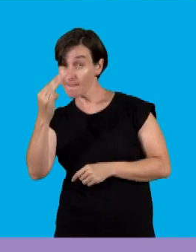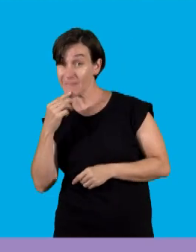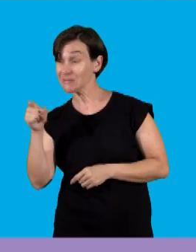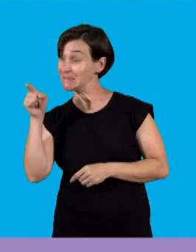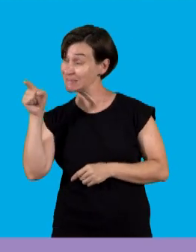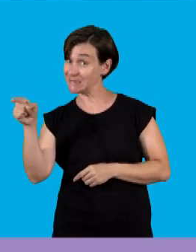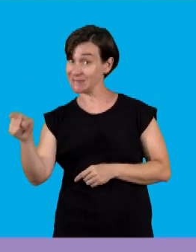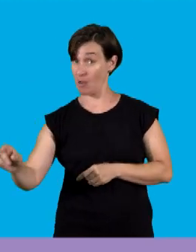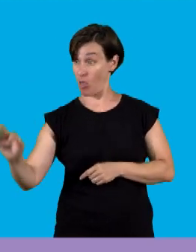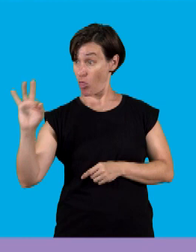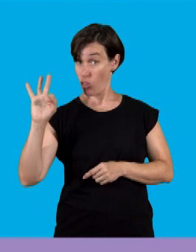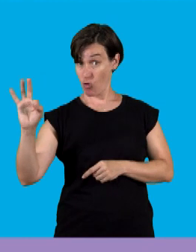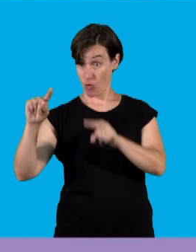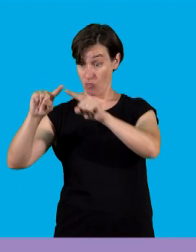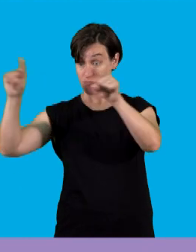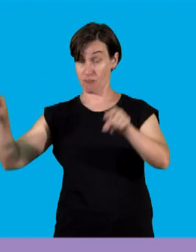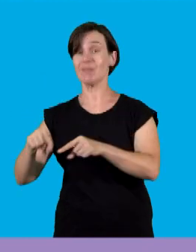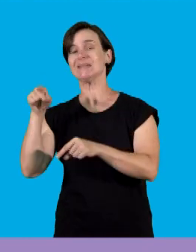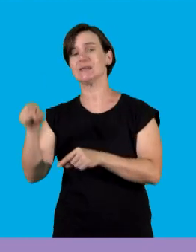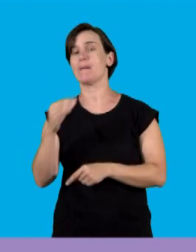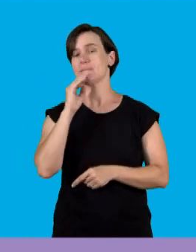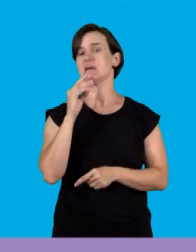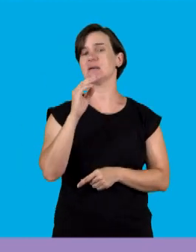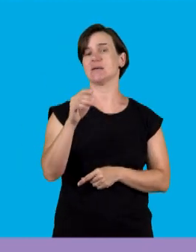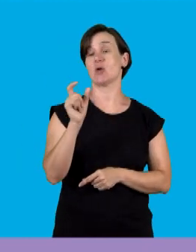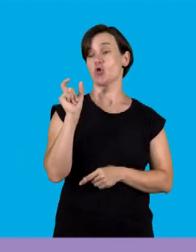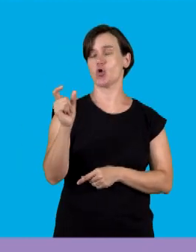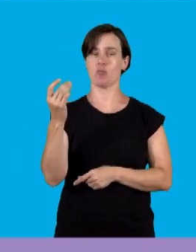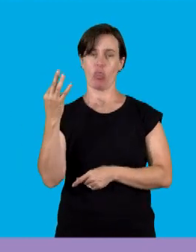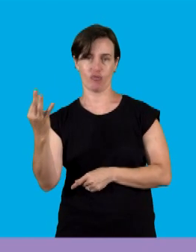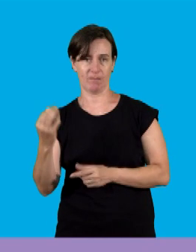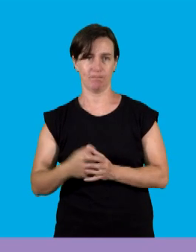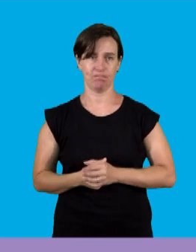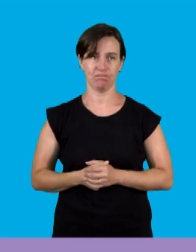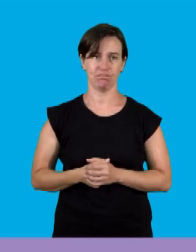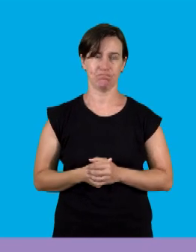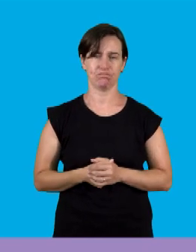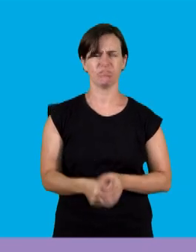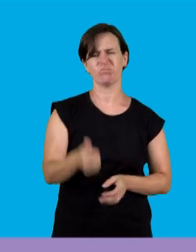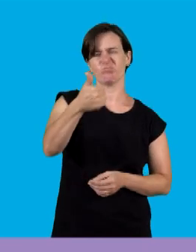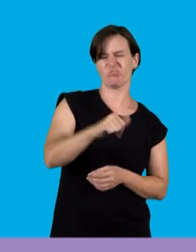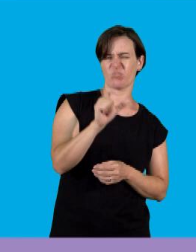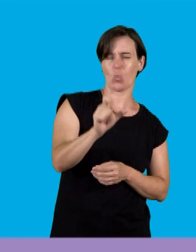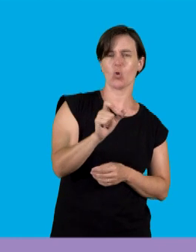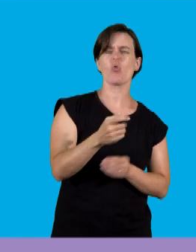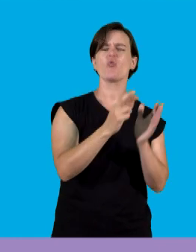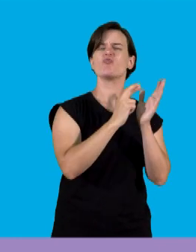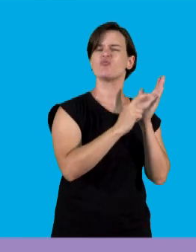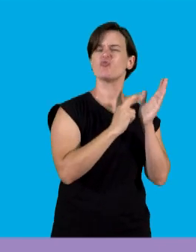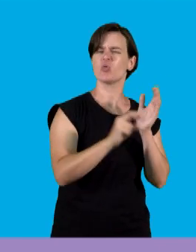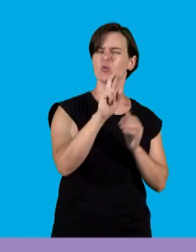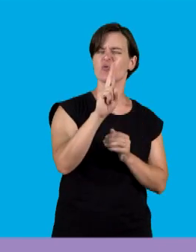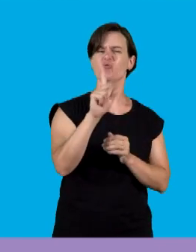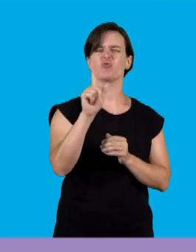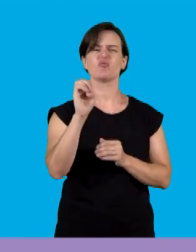would be then the third term over there. Then we have the rule, which is more